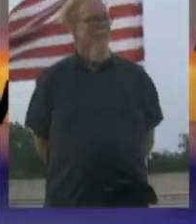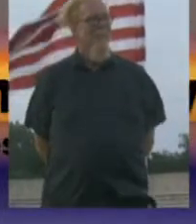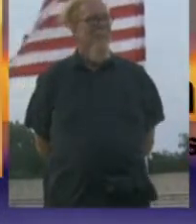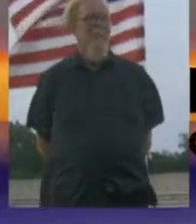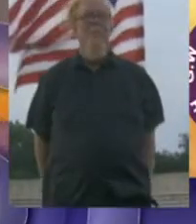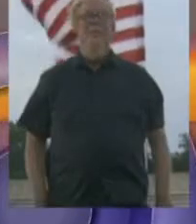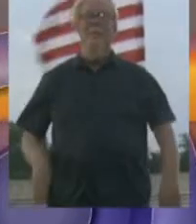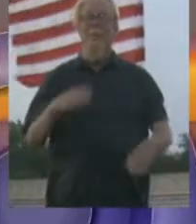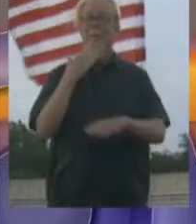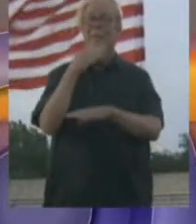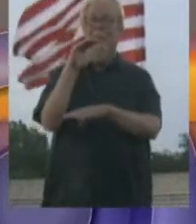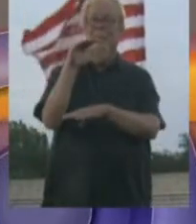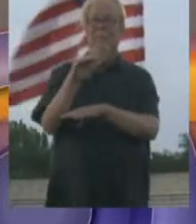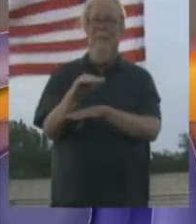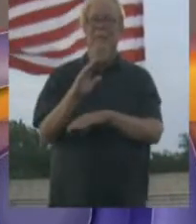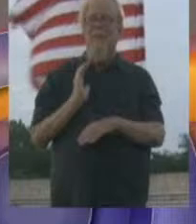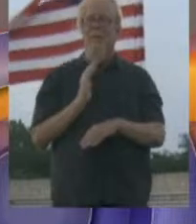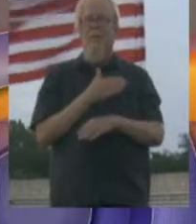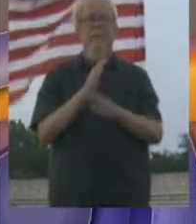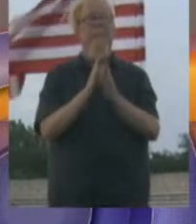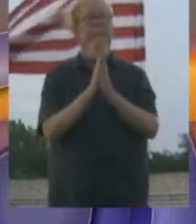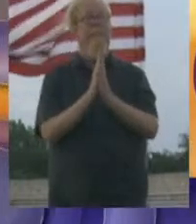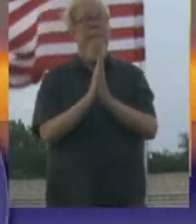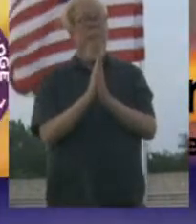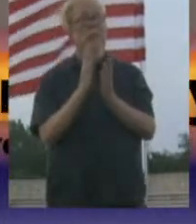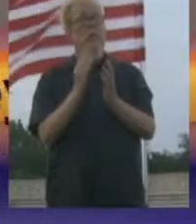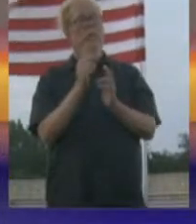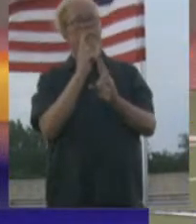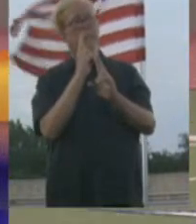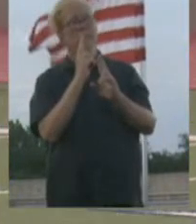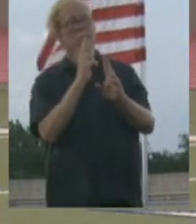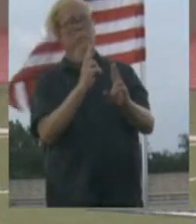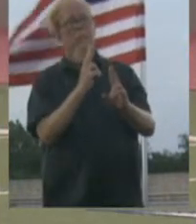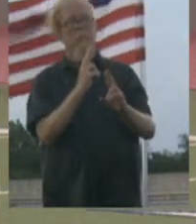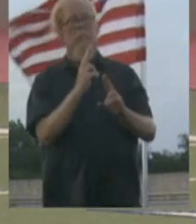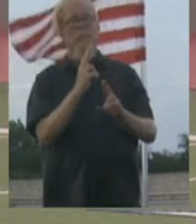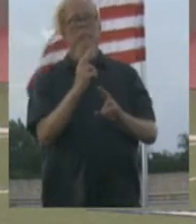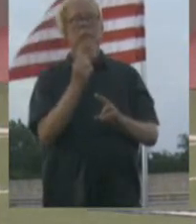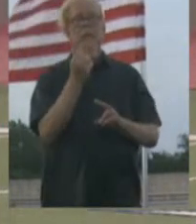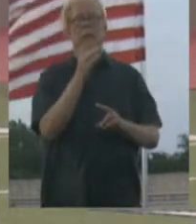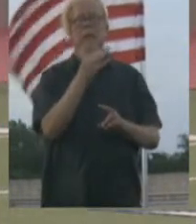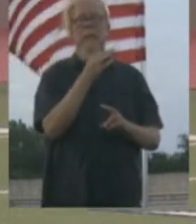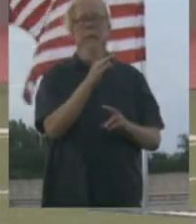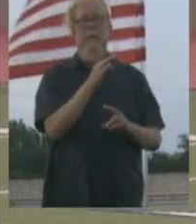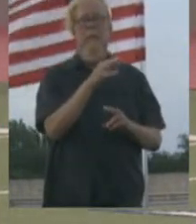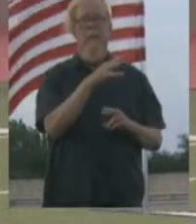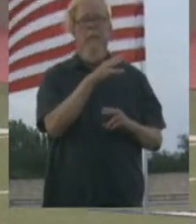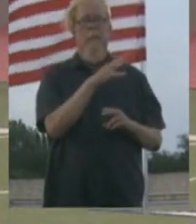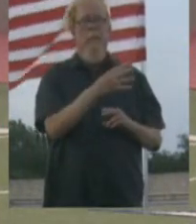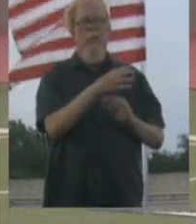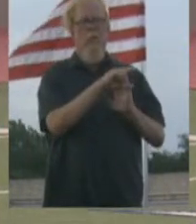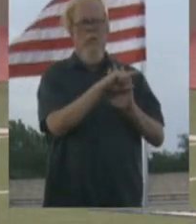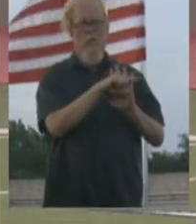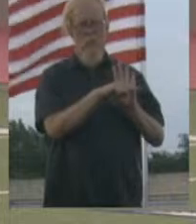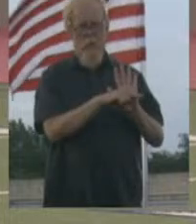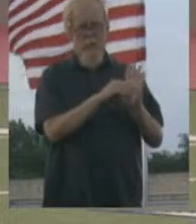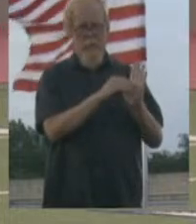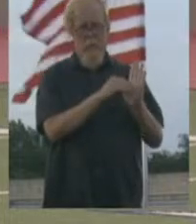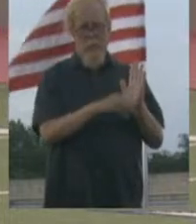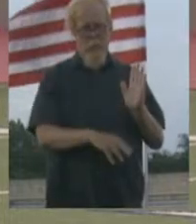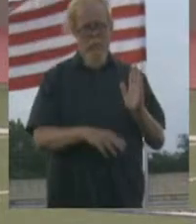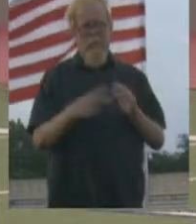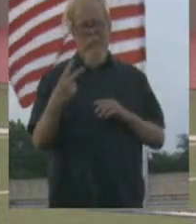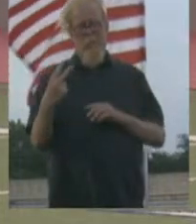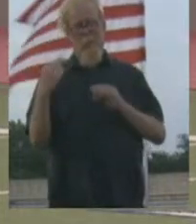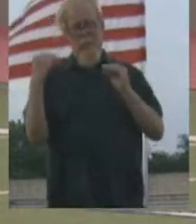Good evening. For our invocation, we would like to pay tribute to the 19 fourth grade students and the two fourth grade teachers of Robb